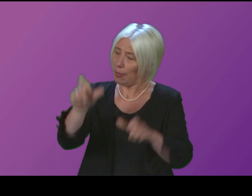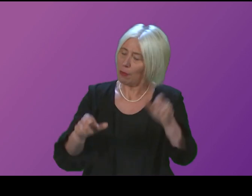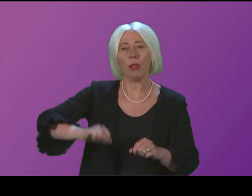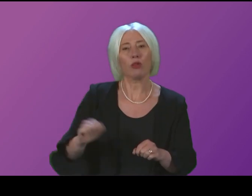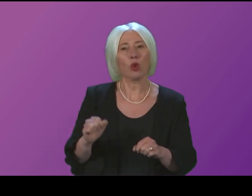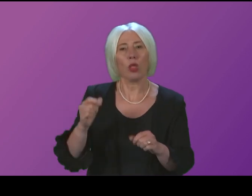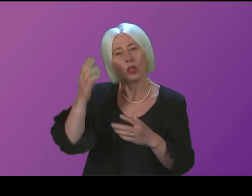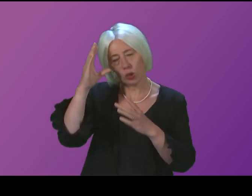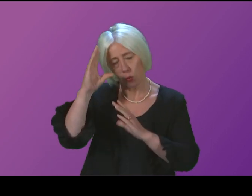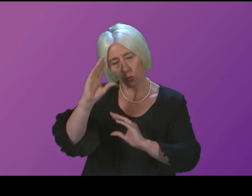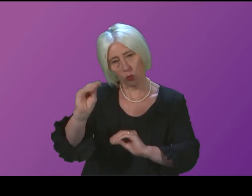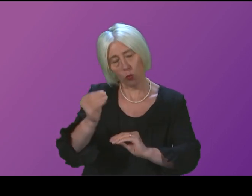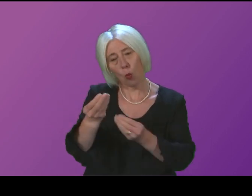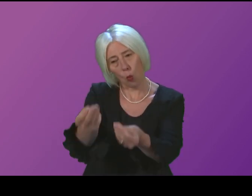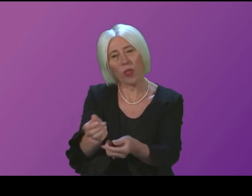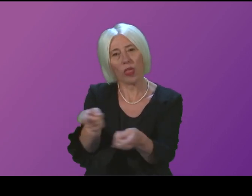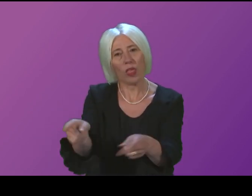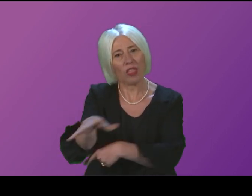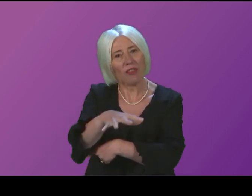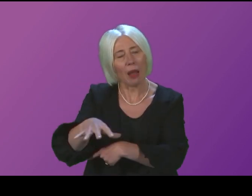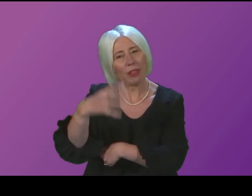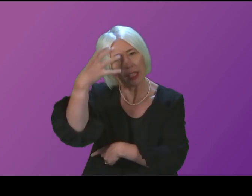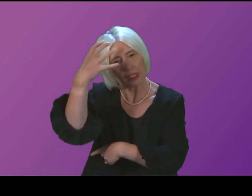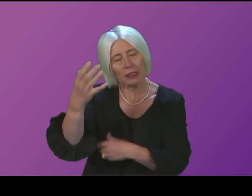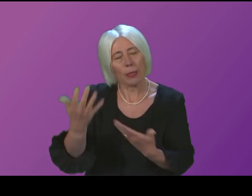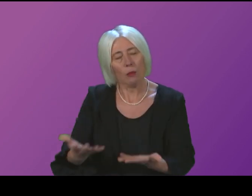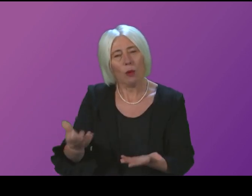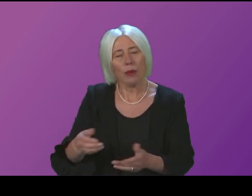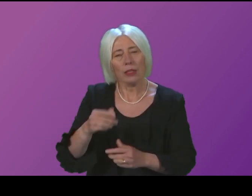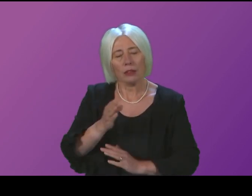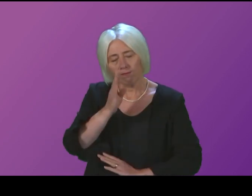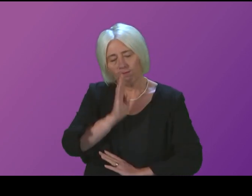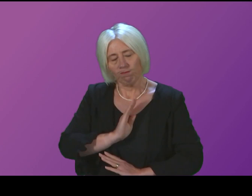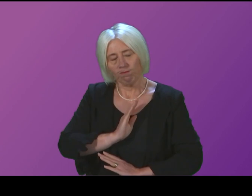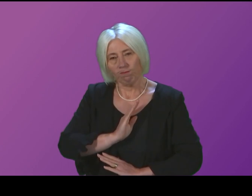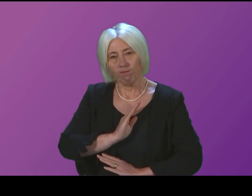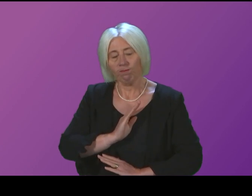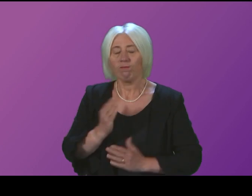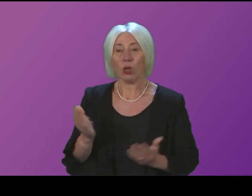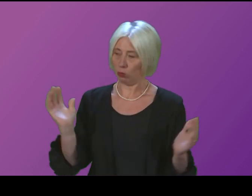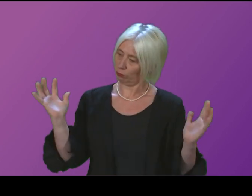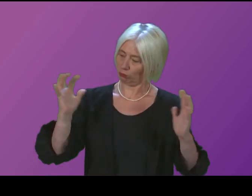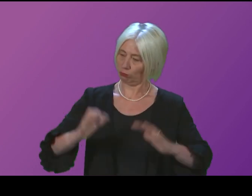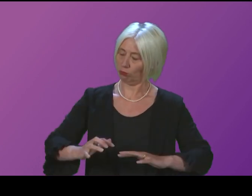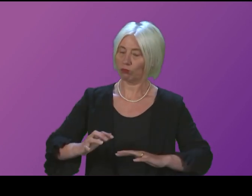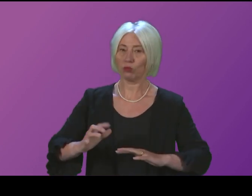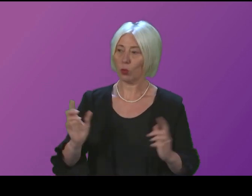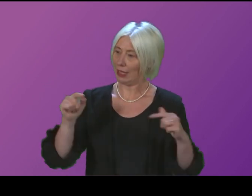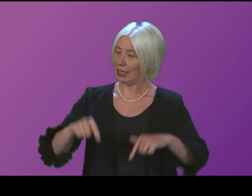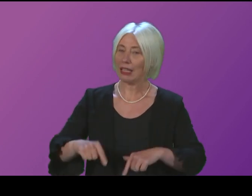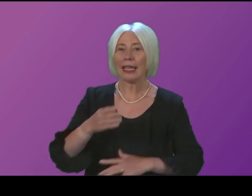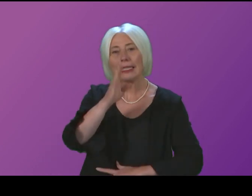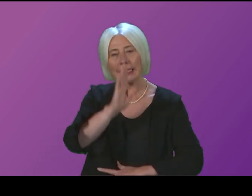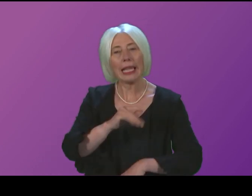the royal family at this time of grief. But although we meet today at this time of sadness, this